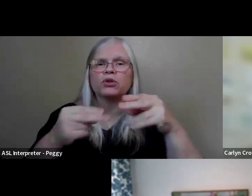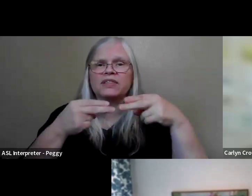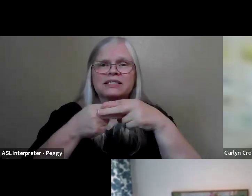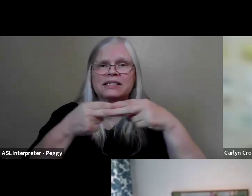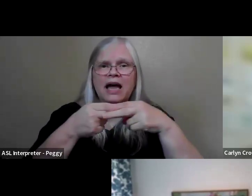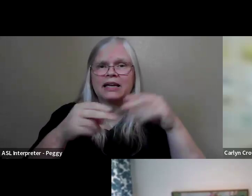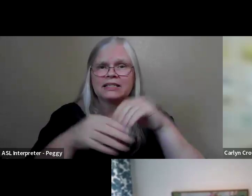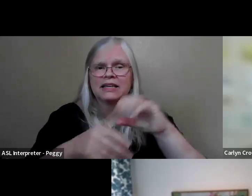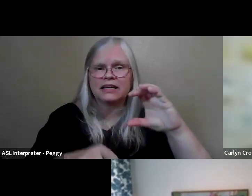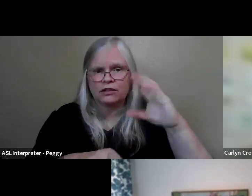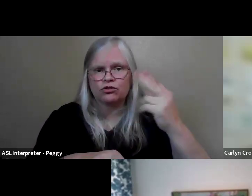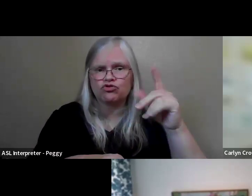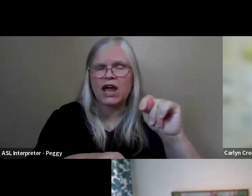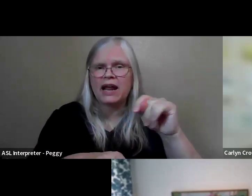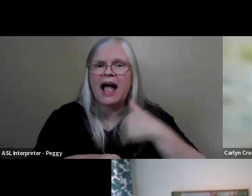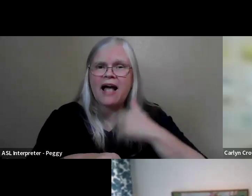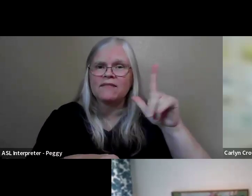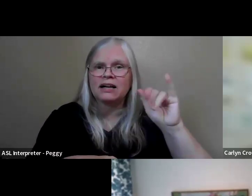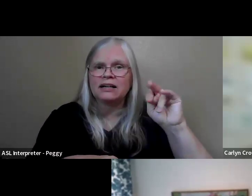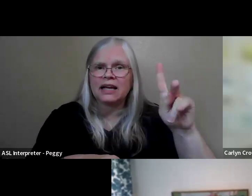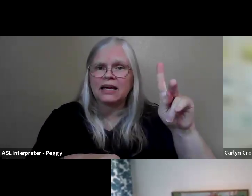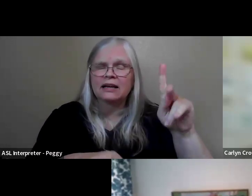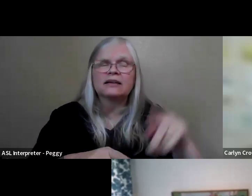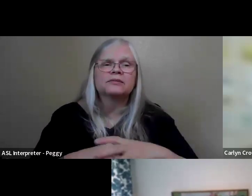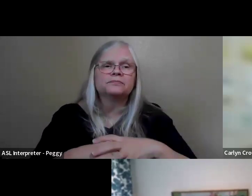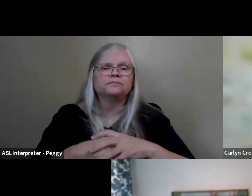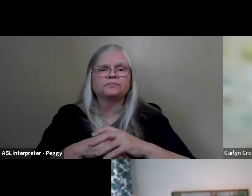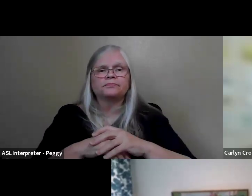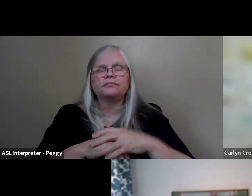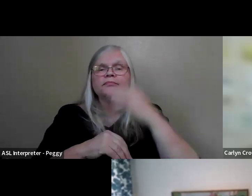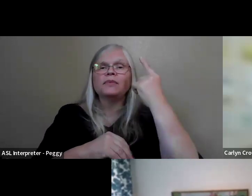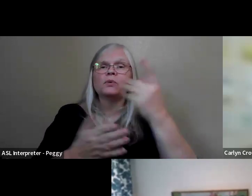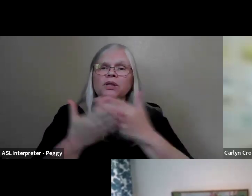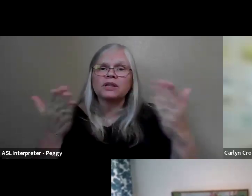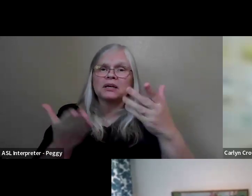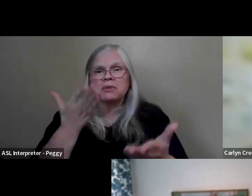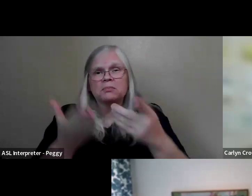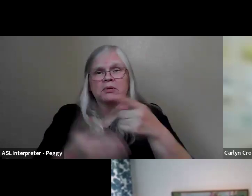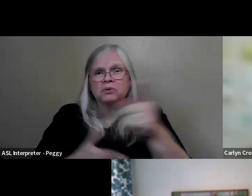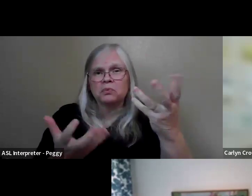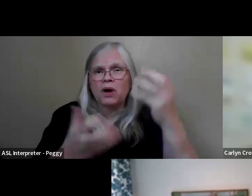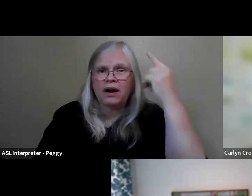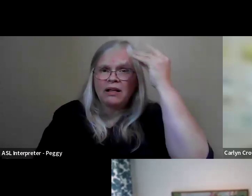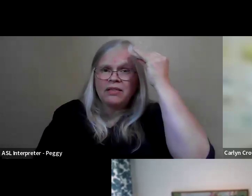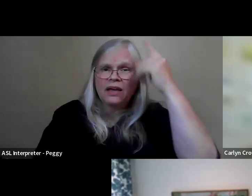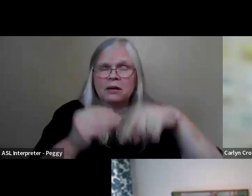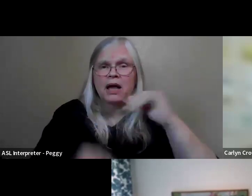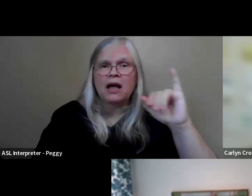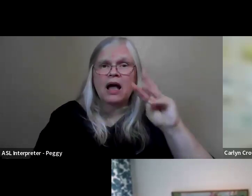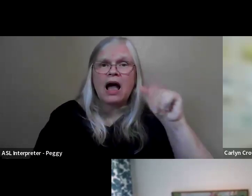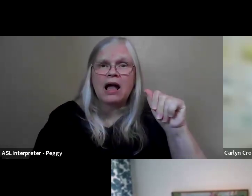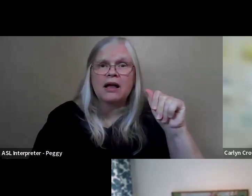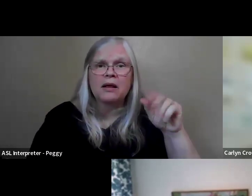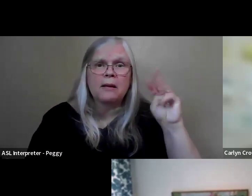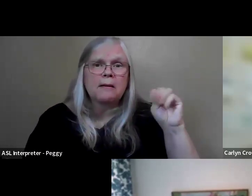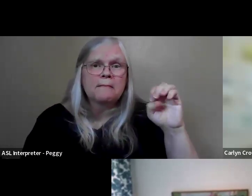link for that. But I think one thing that you want to think about is that, you know, Iowa is a